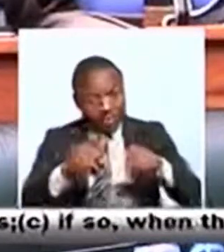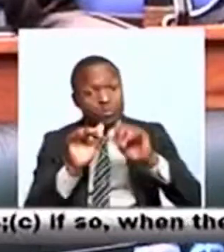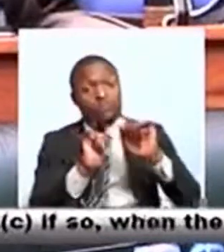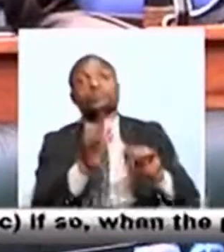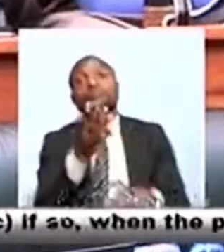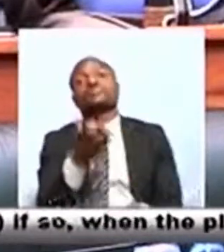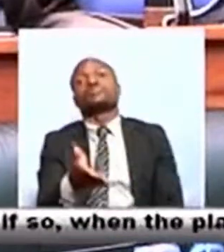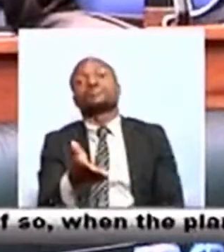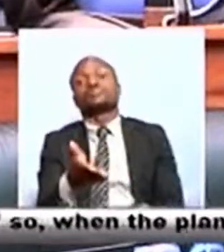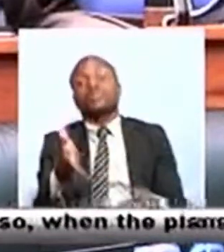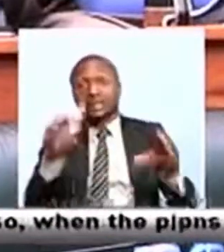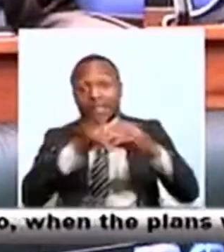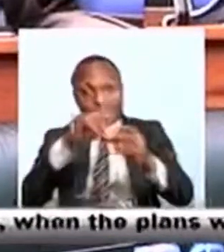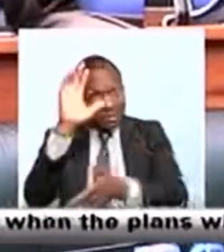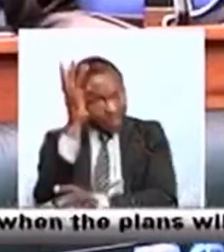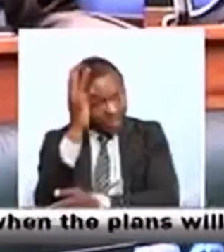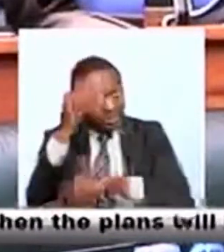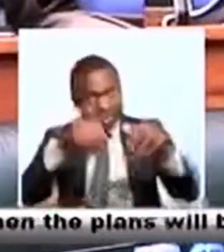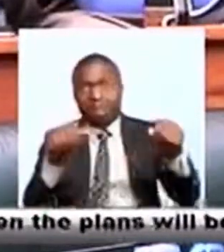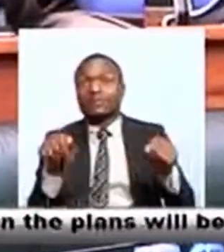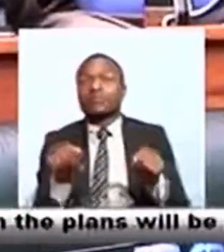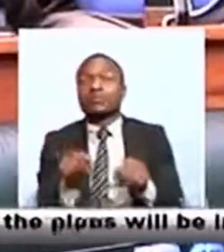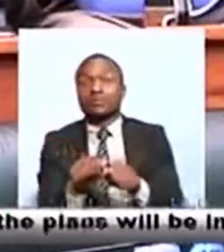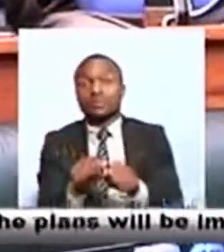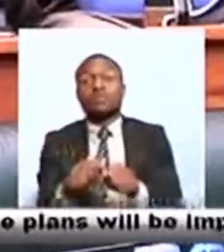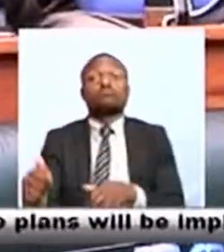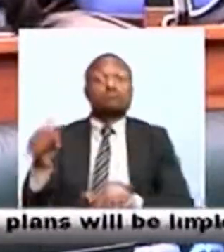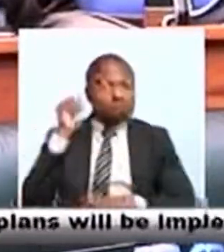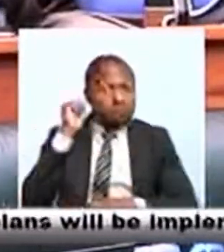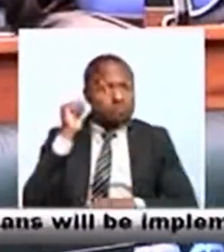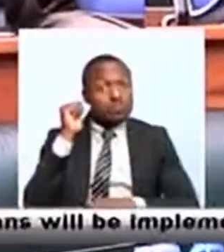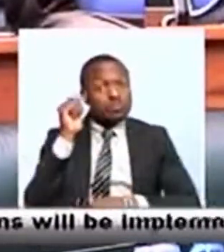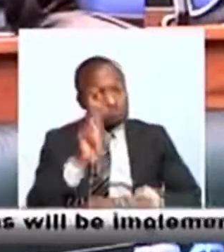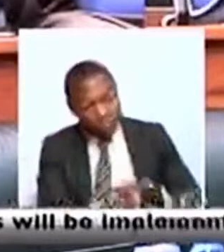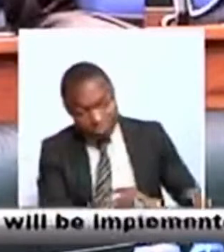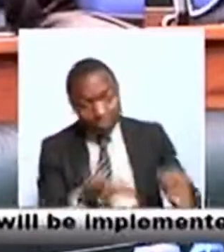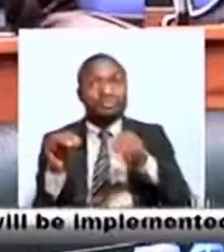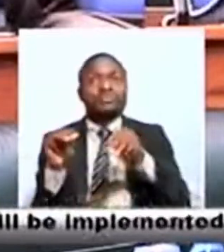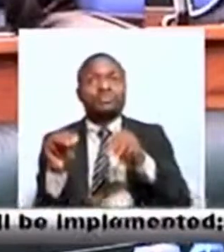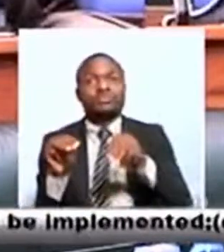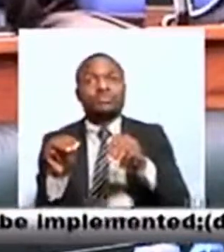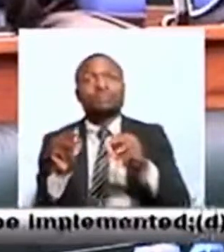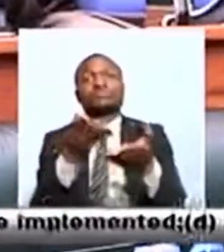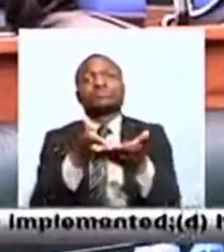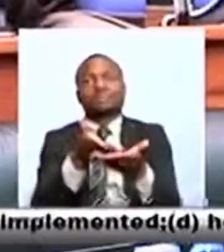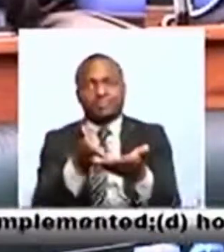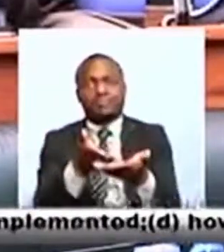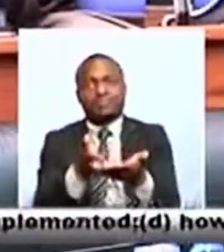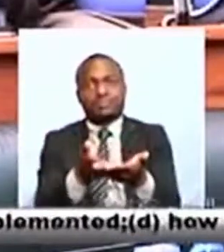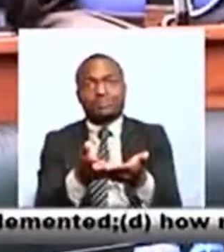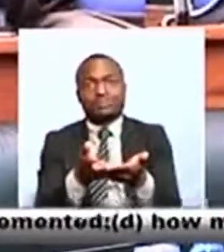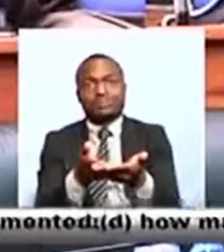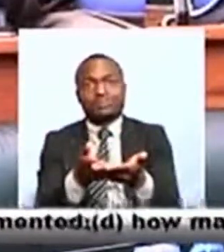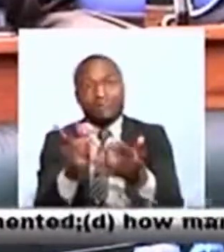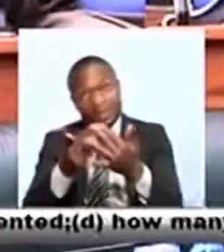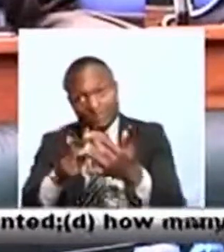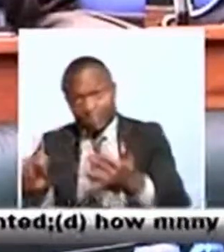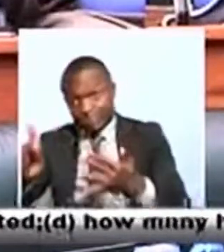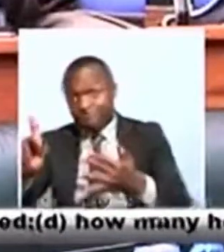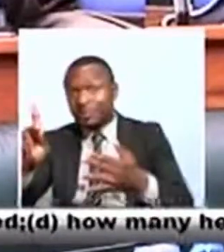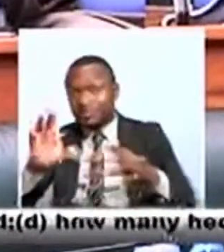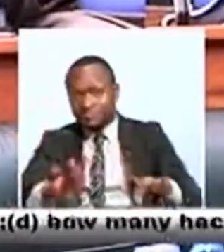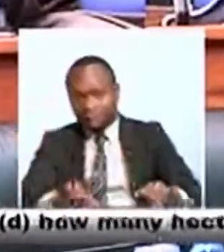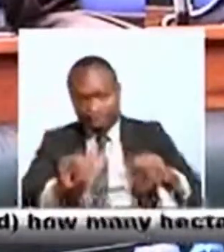that are within the forest reserve have been resisting to be relocated to this excised part of the land.